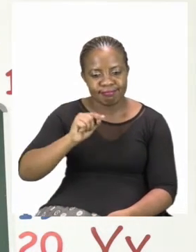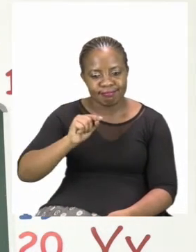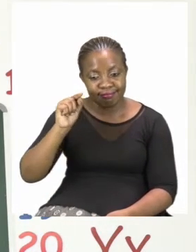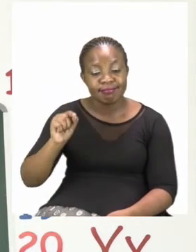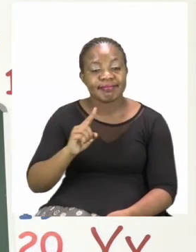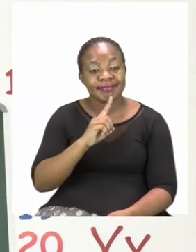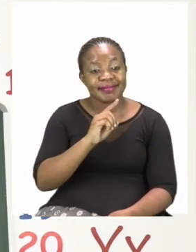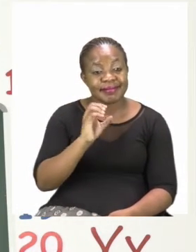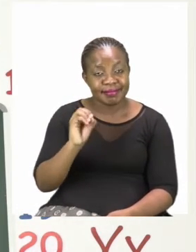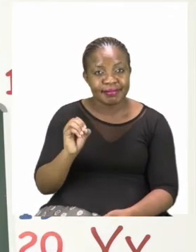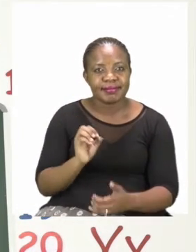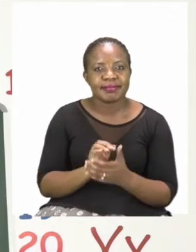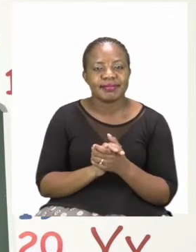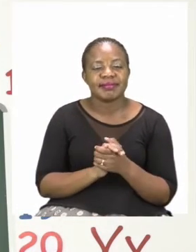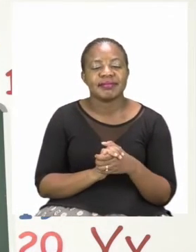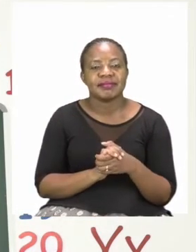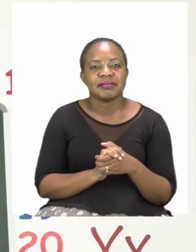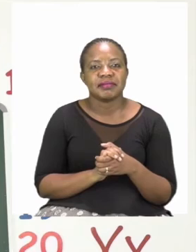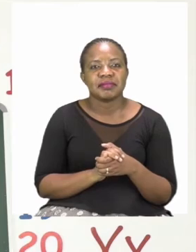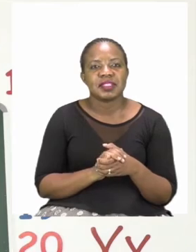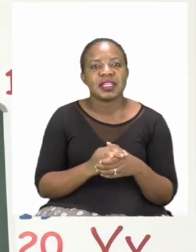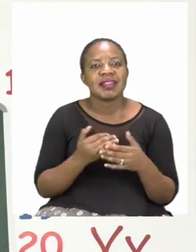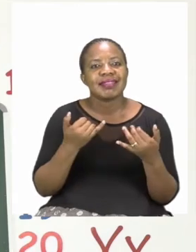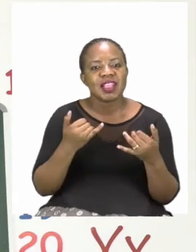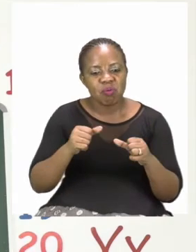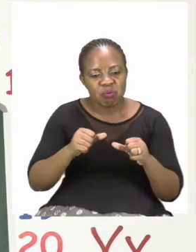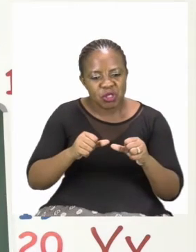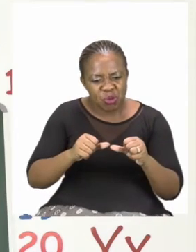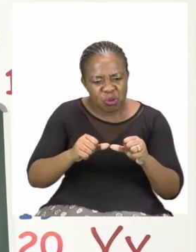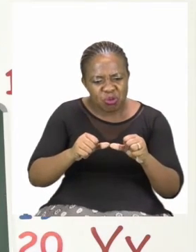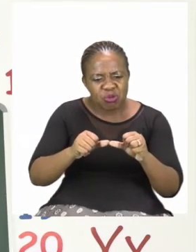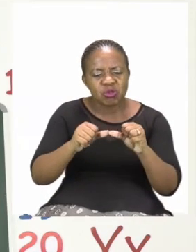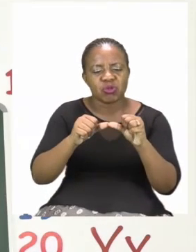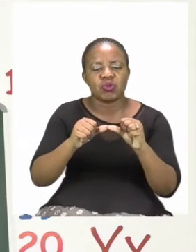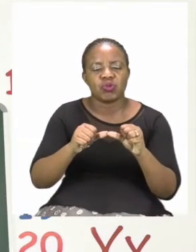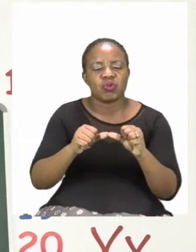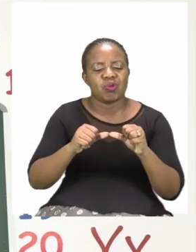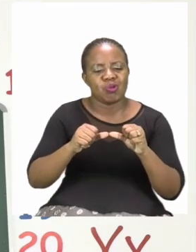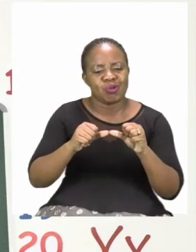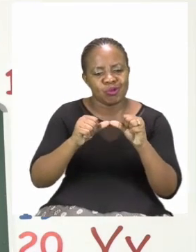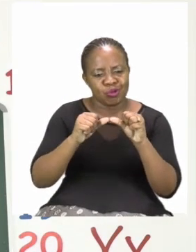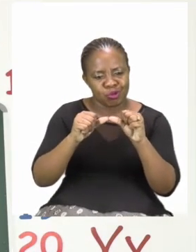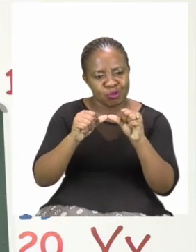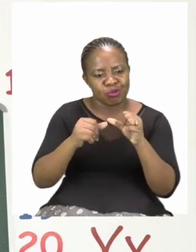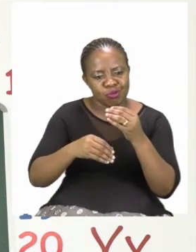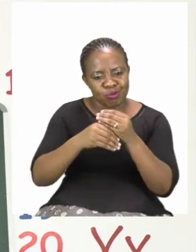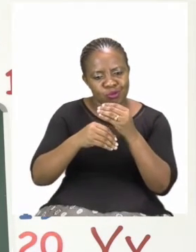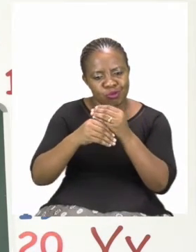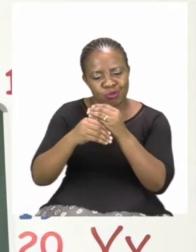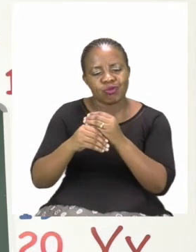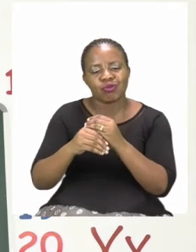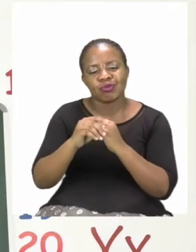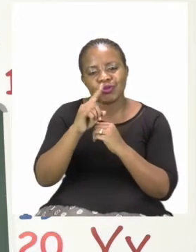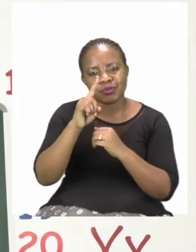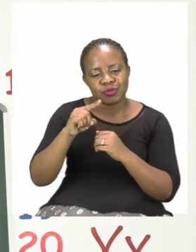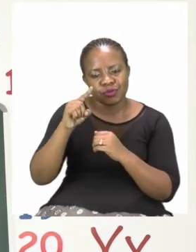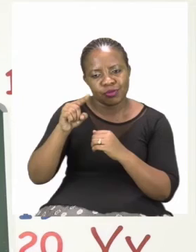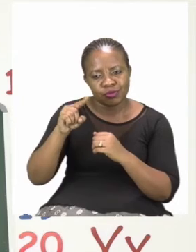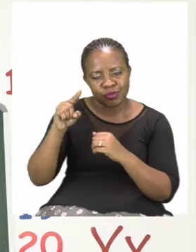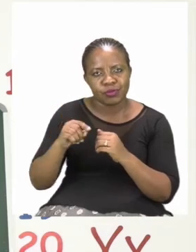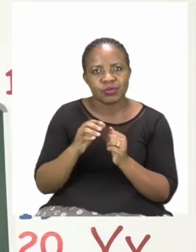Then the next thing we're going to do is count on. So let's go. We are starting